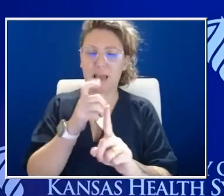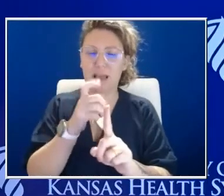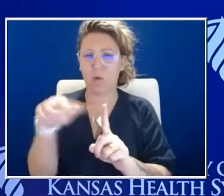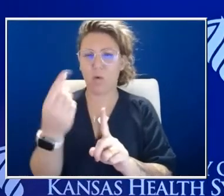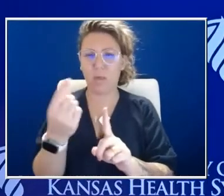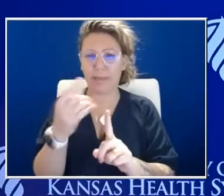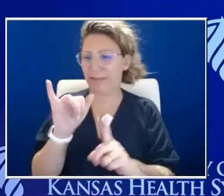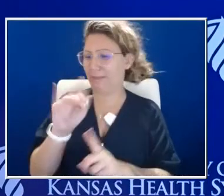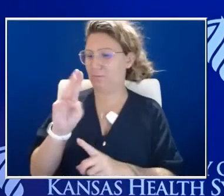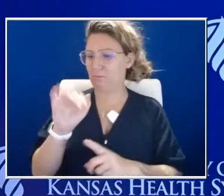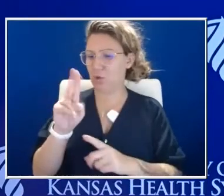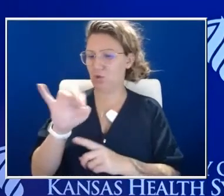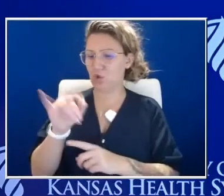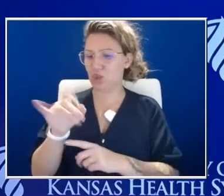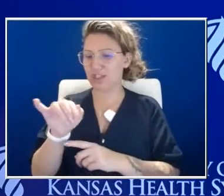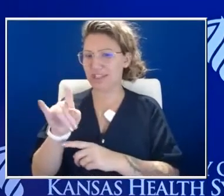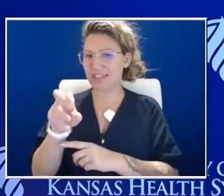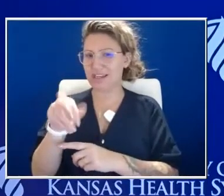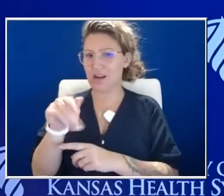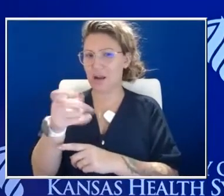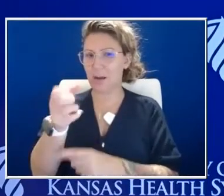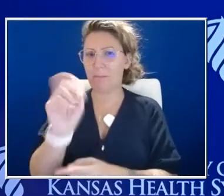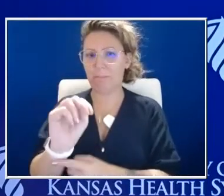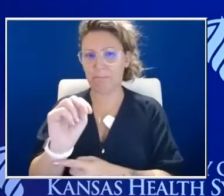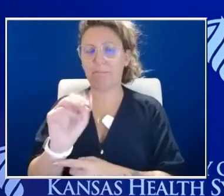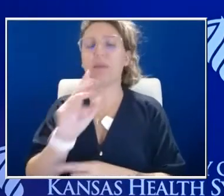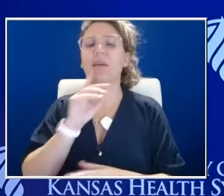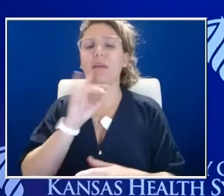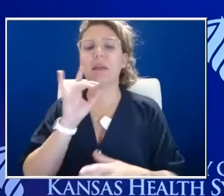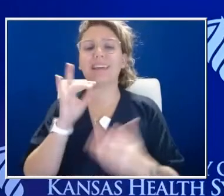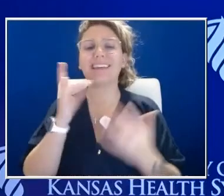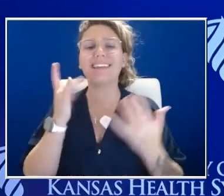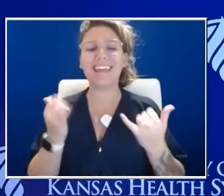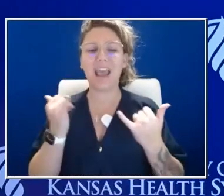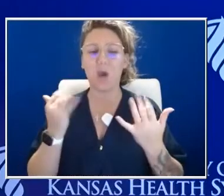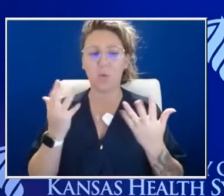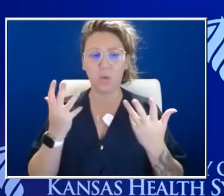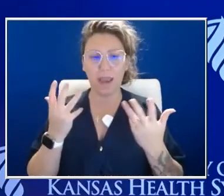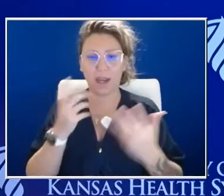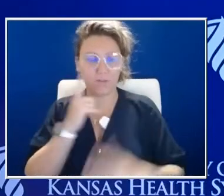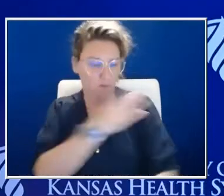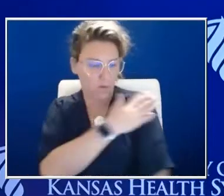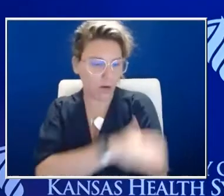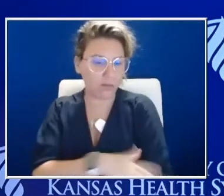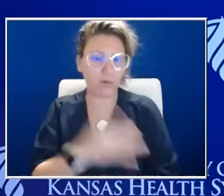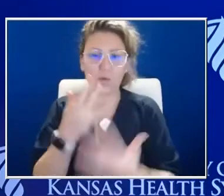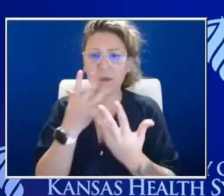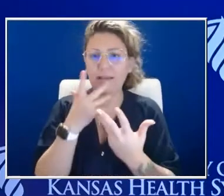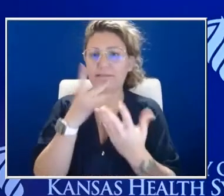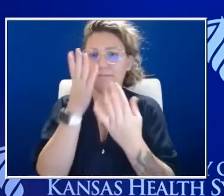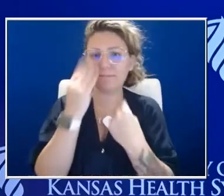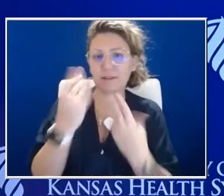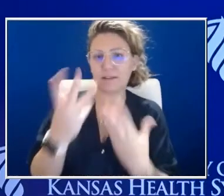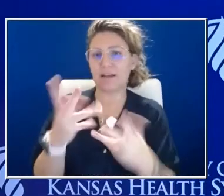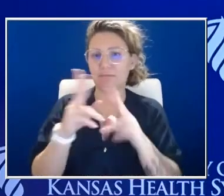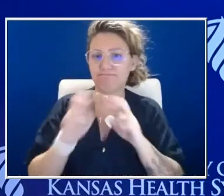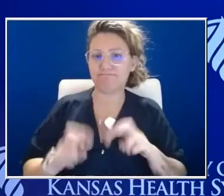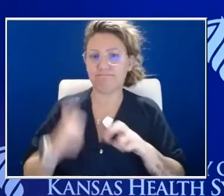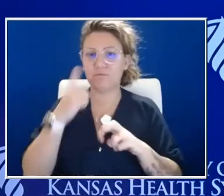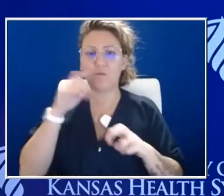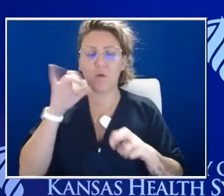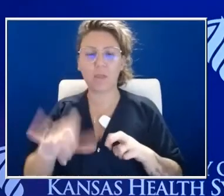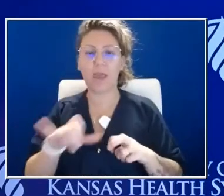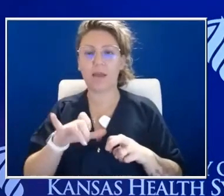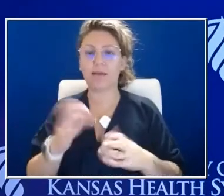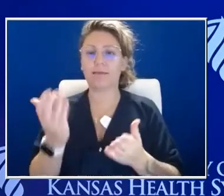studies that were used. Now we are waiting, since they are in arms, waiting for the data analysis on that. But at this point in time, again,